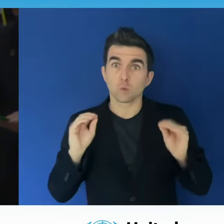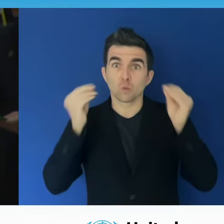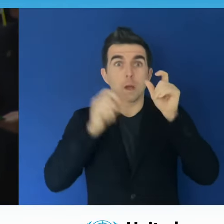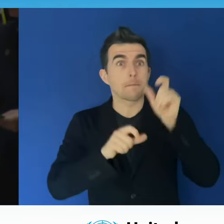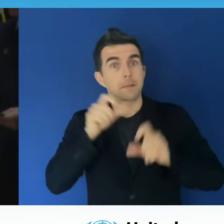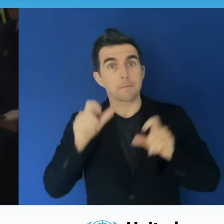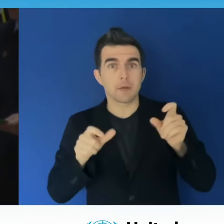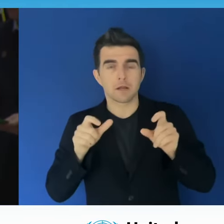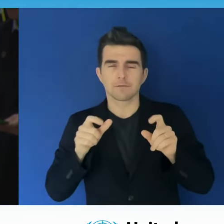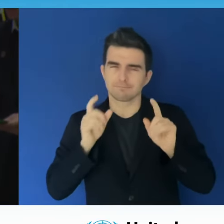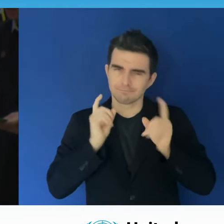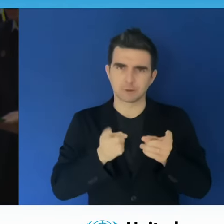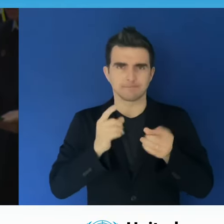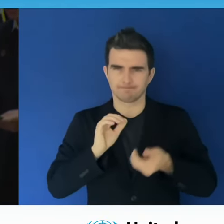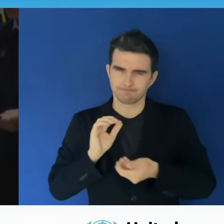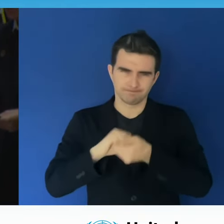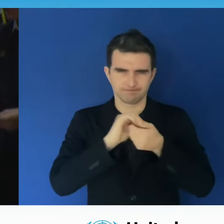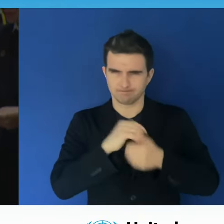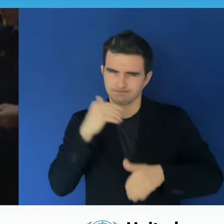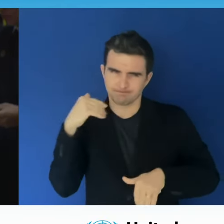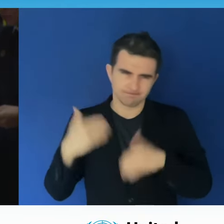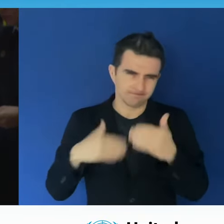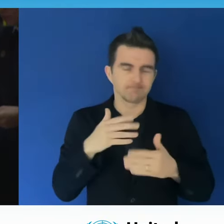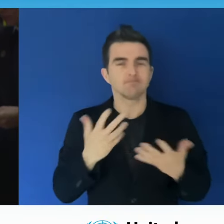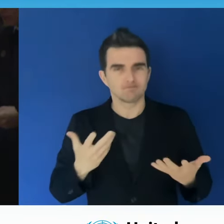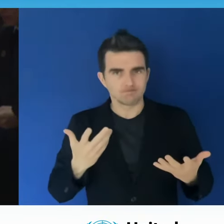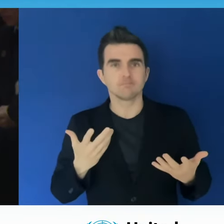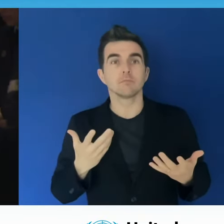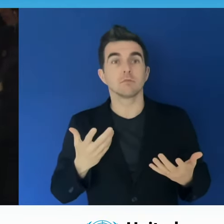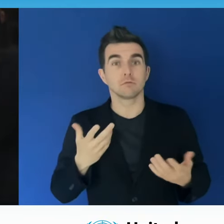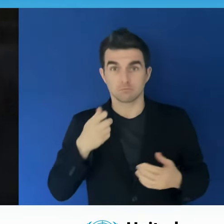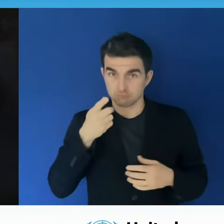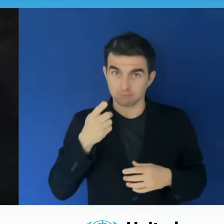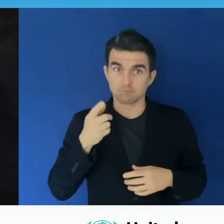particularly those from marginalized